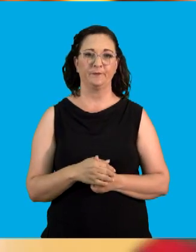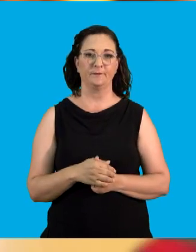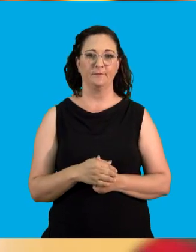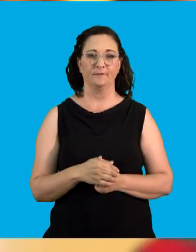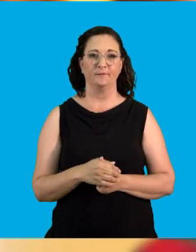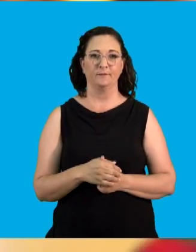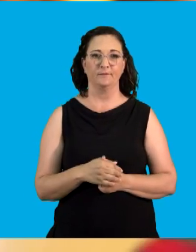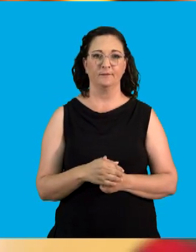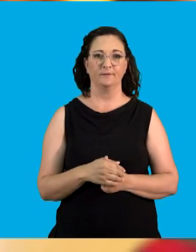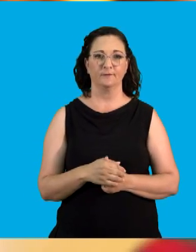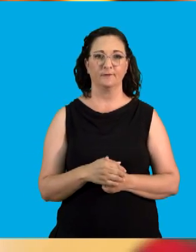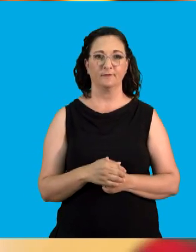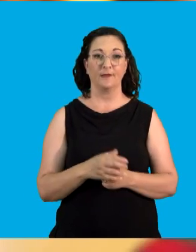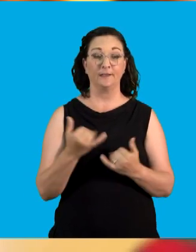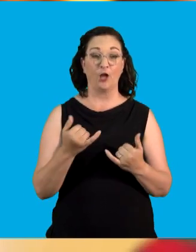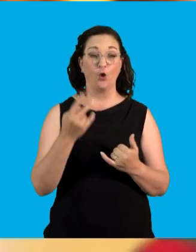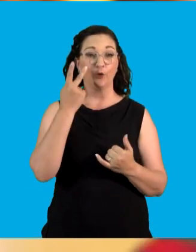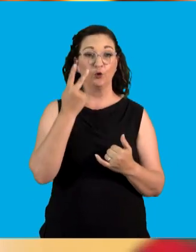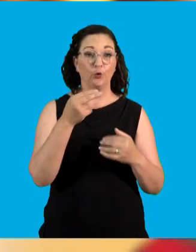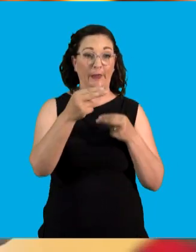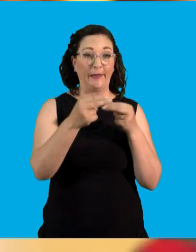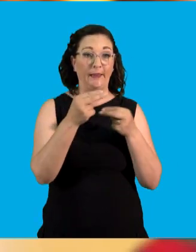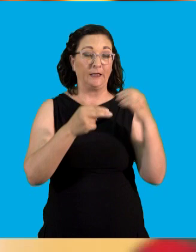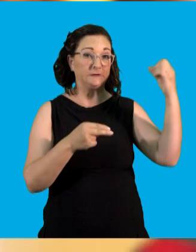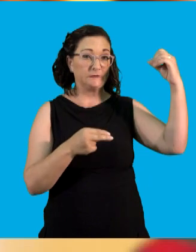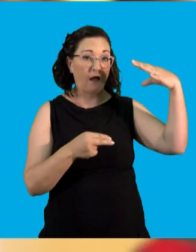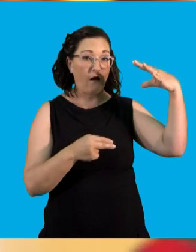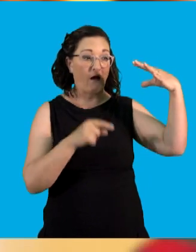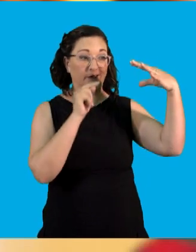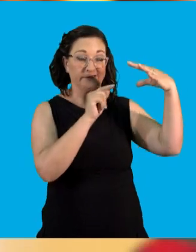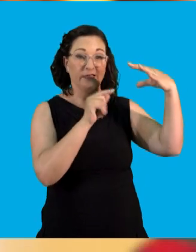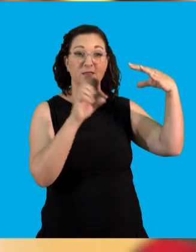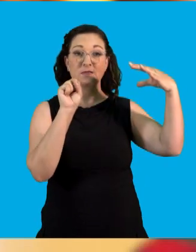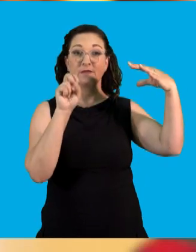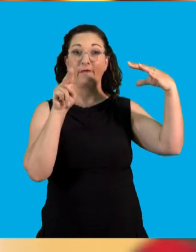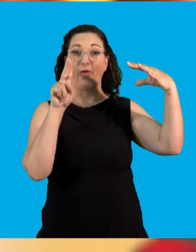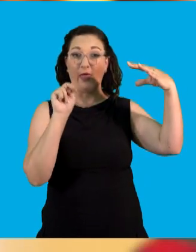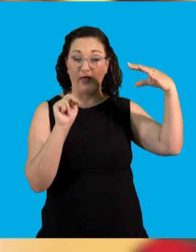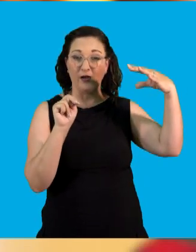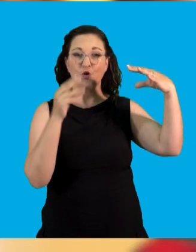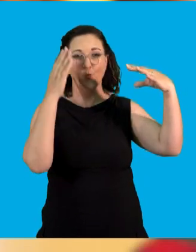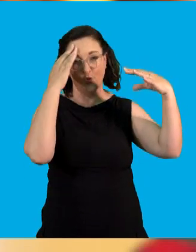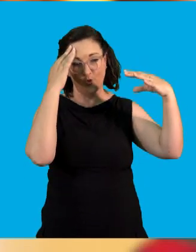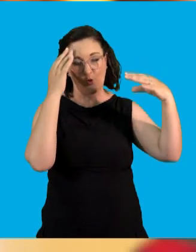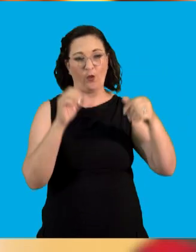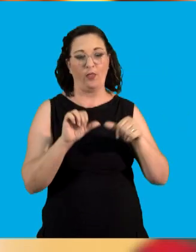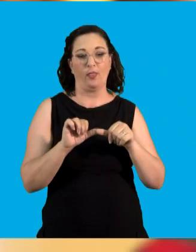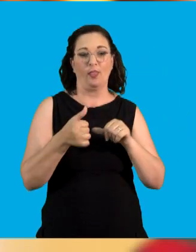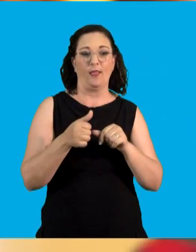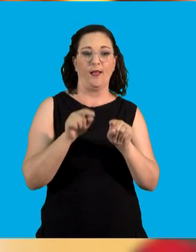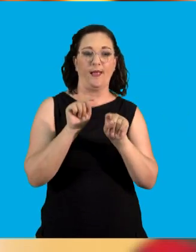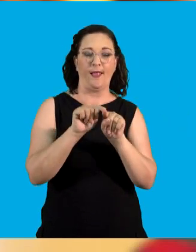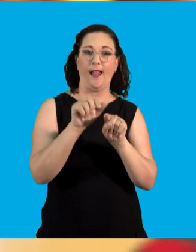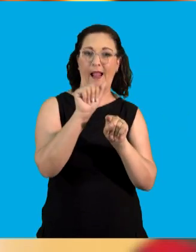constellation. Now that we have looked at our nearest star, we understand that our nearest star is the sun, and right after